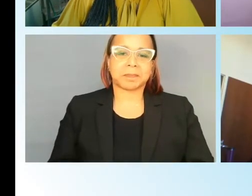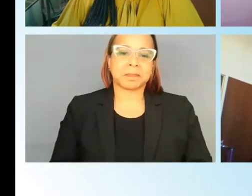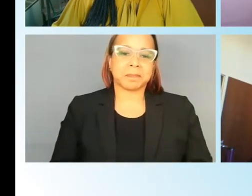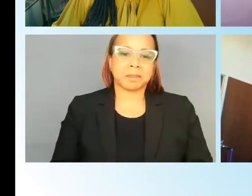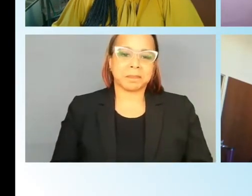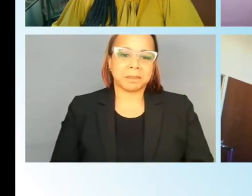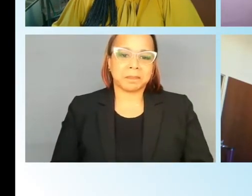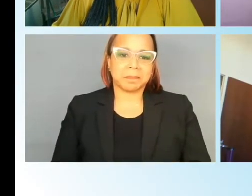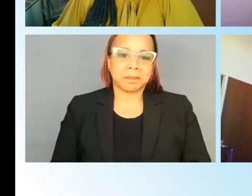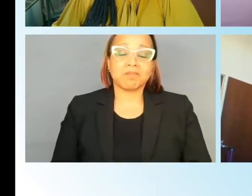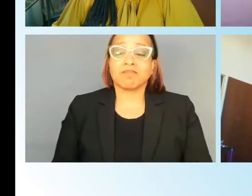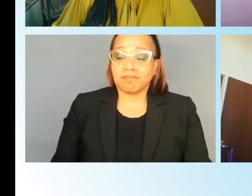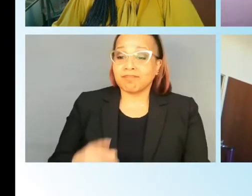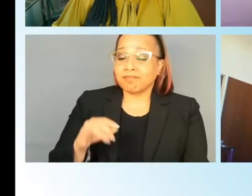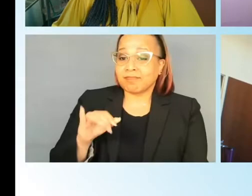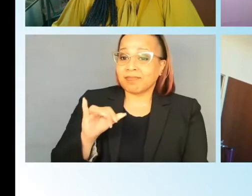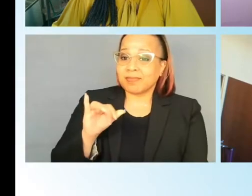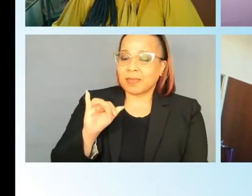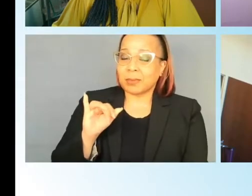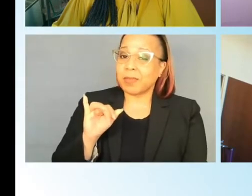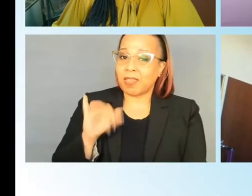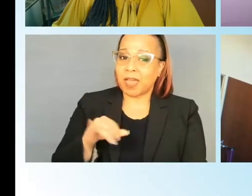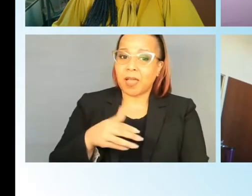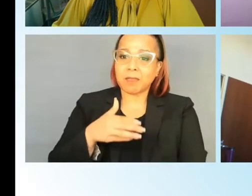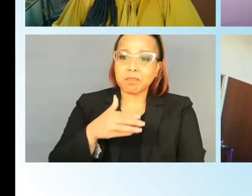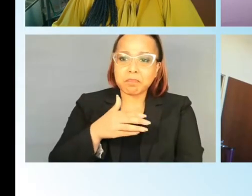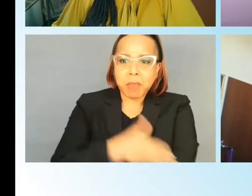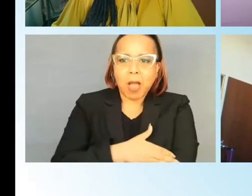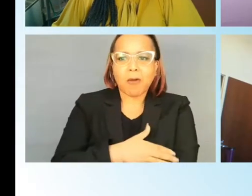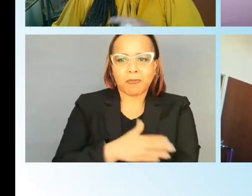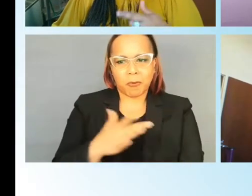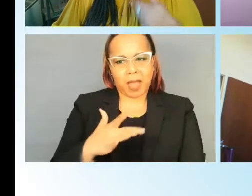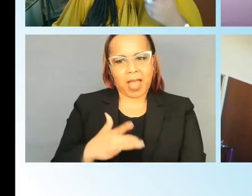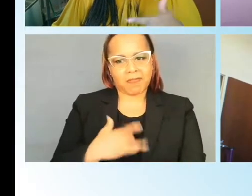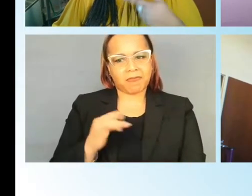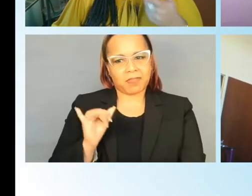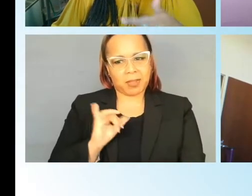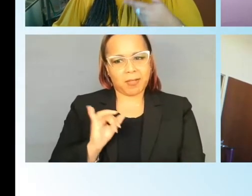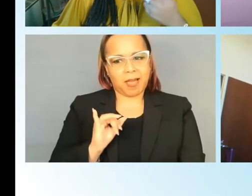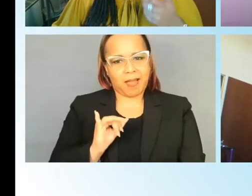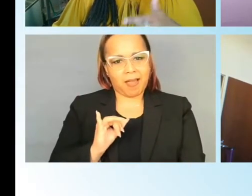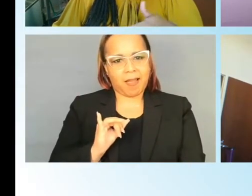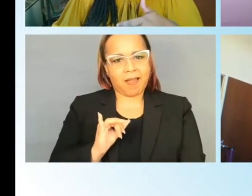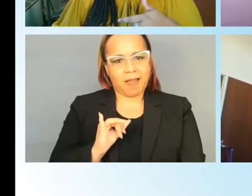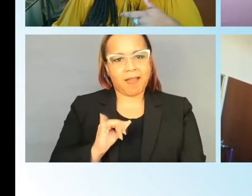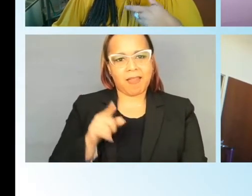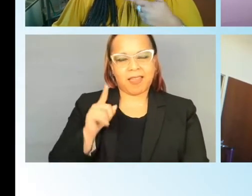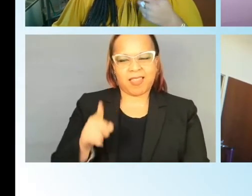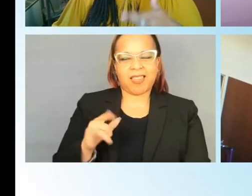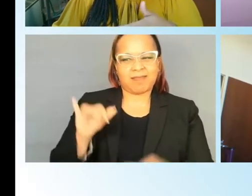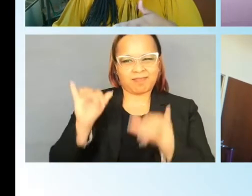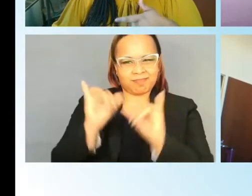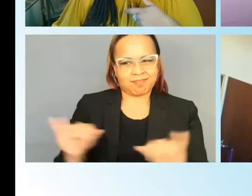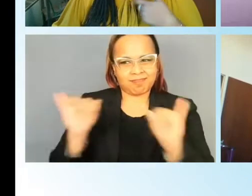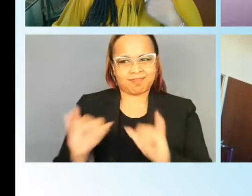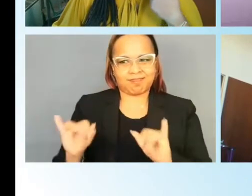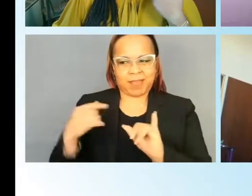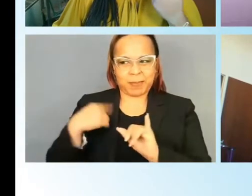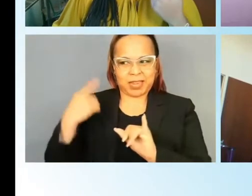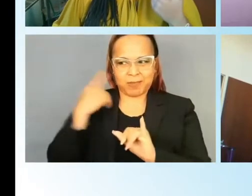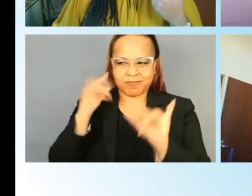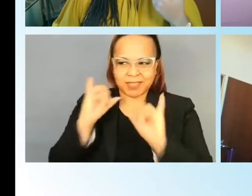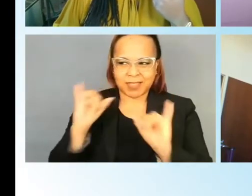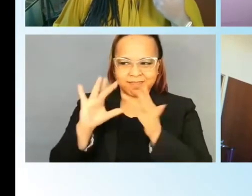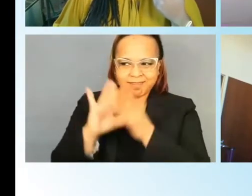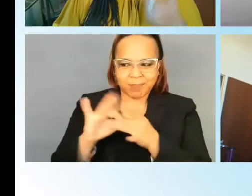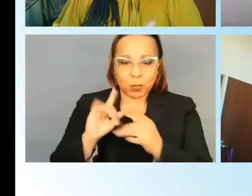No, that's powerful. I definitely feel like that has been a consistent theme that I've been hearing as we talk about healing